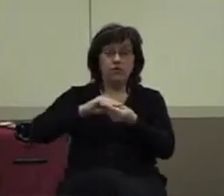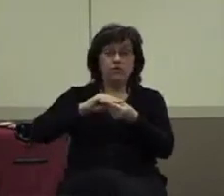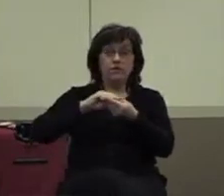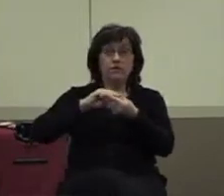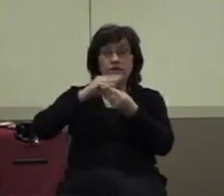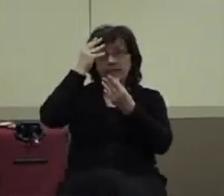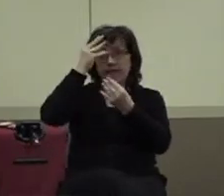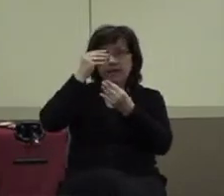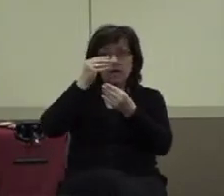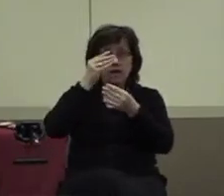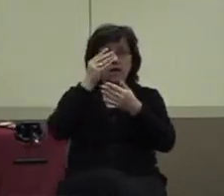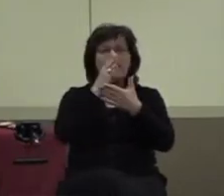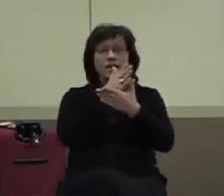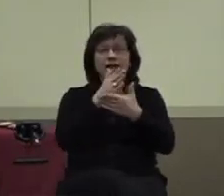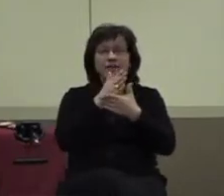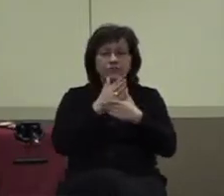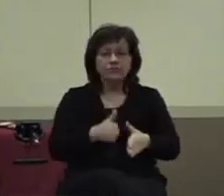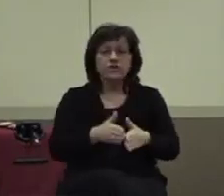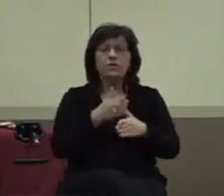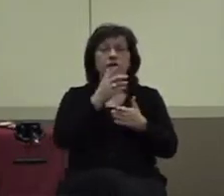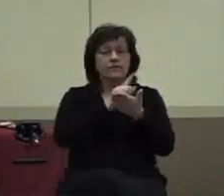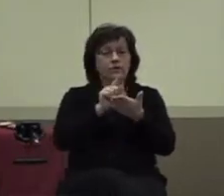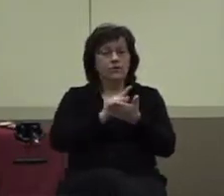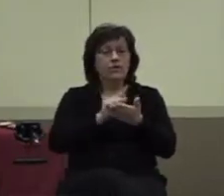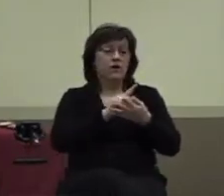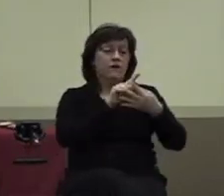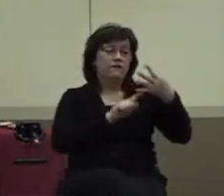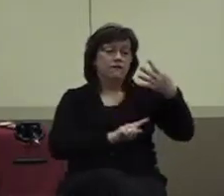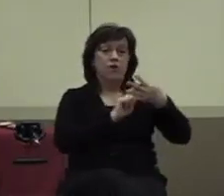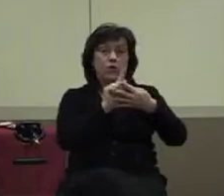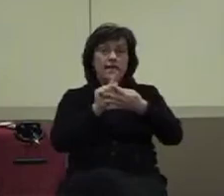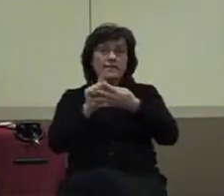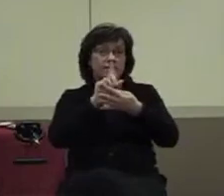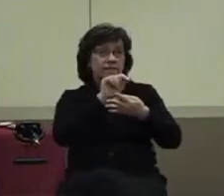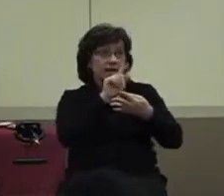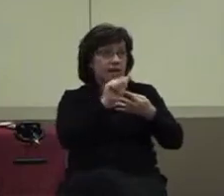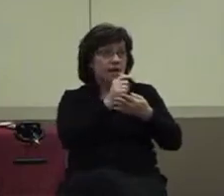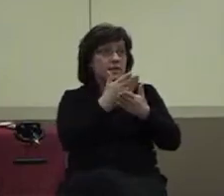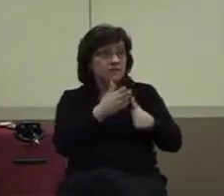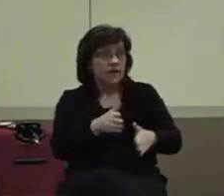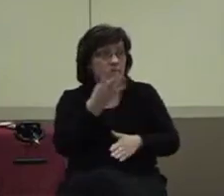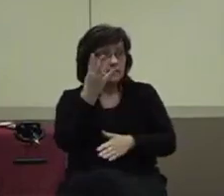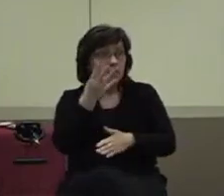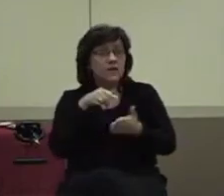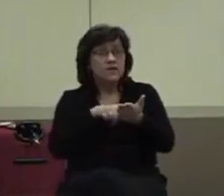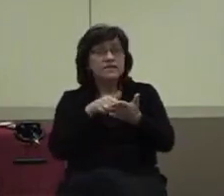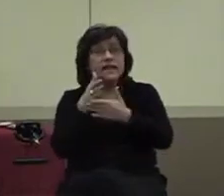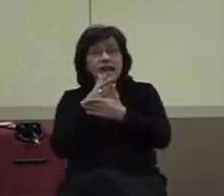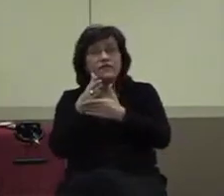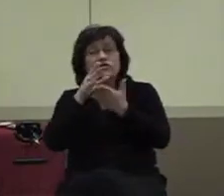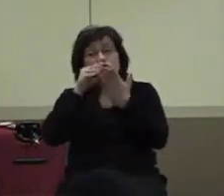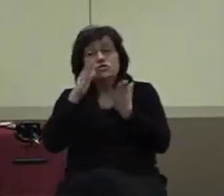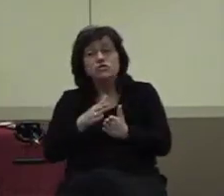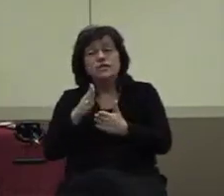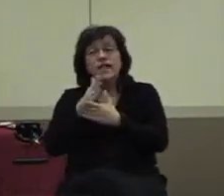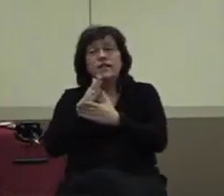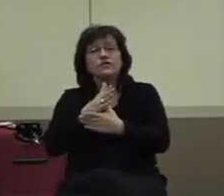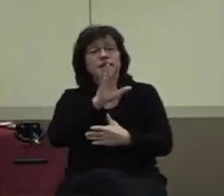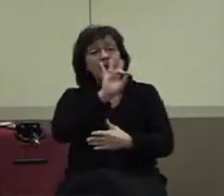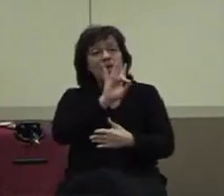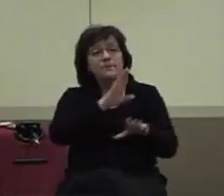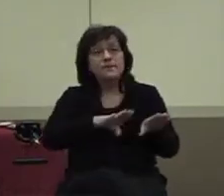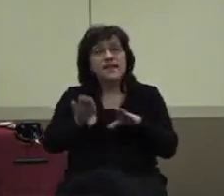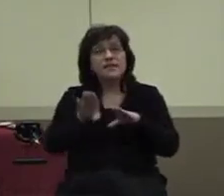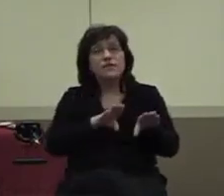they wanted to have 4 weeks of data. They divided it by 4, and this was the average. The students averaged 8 behaviors per week.